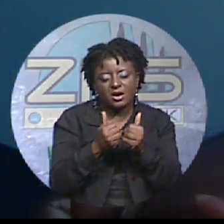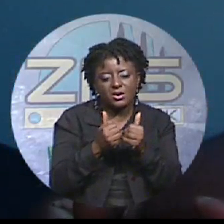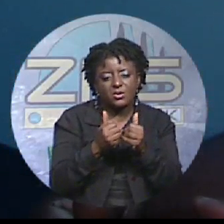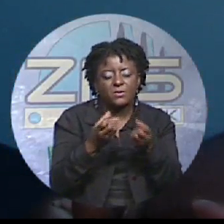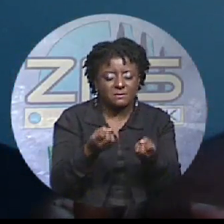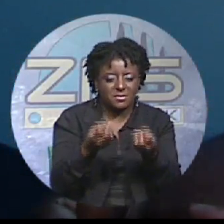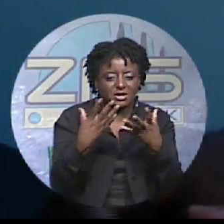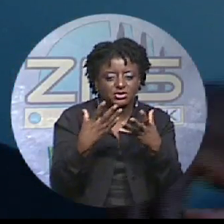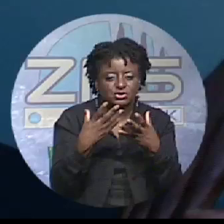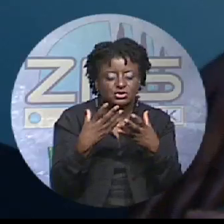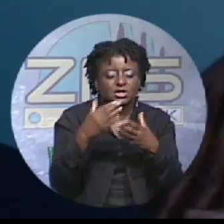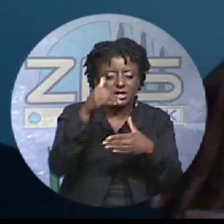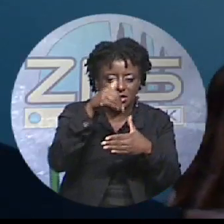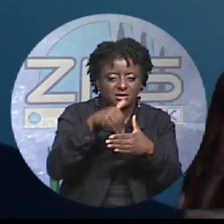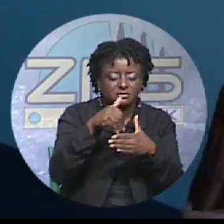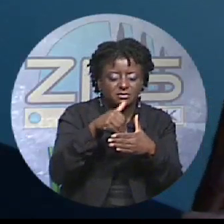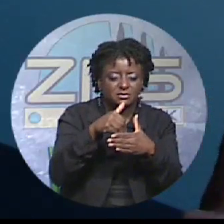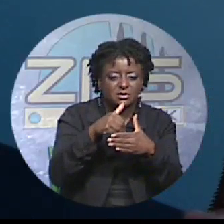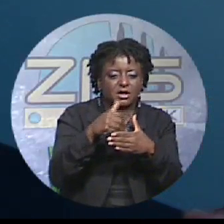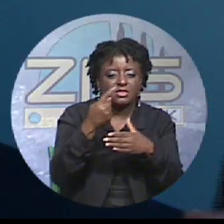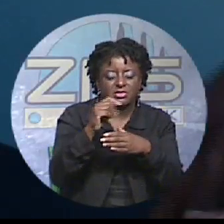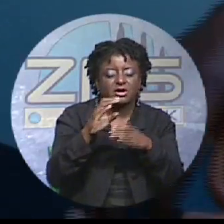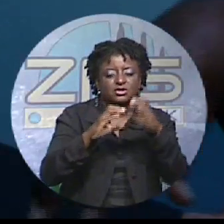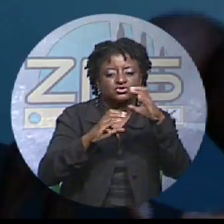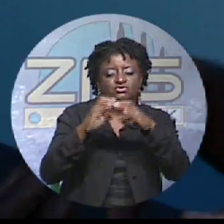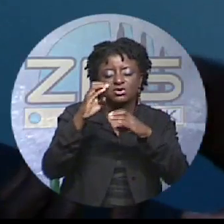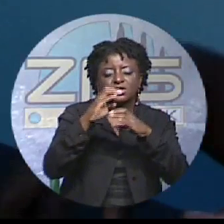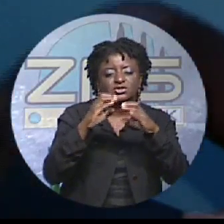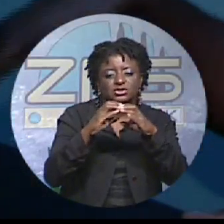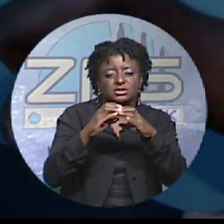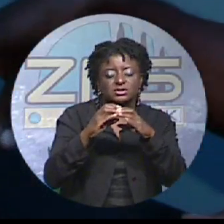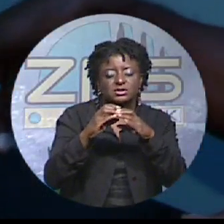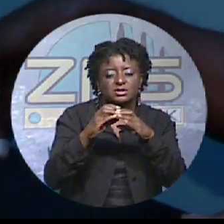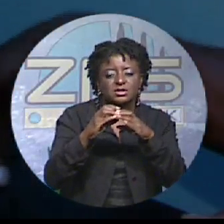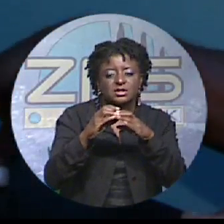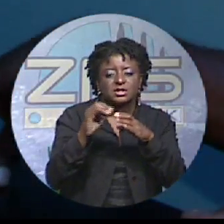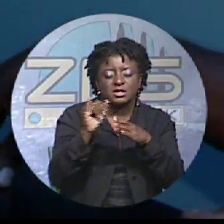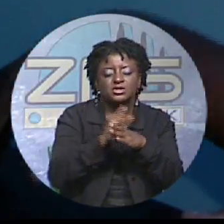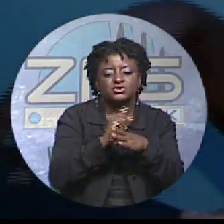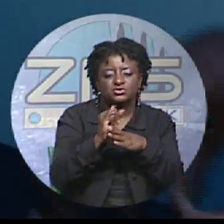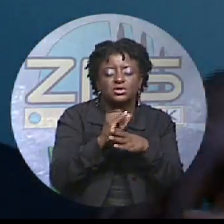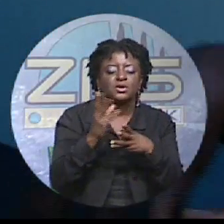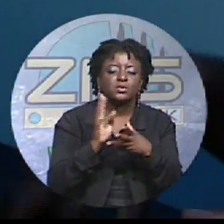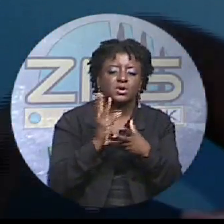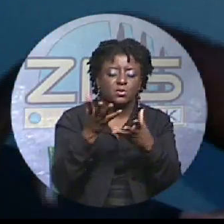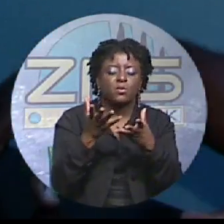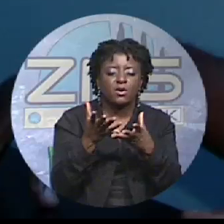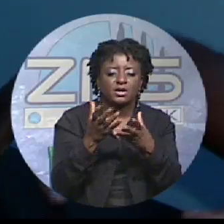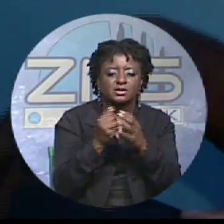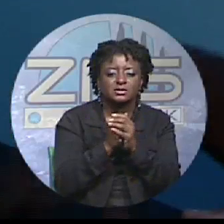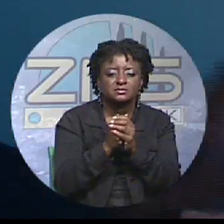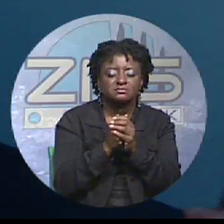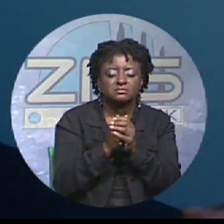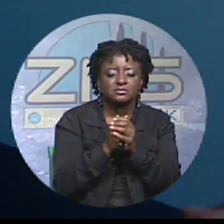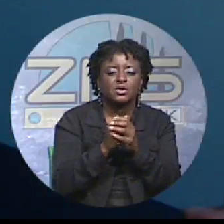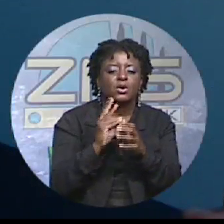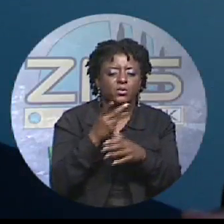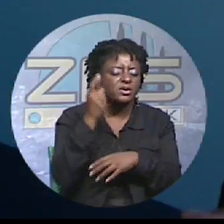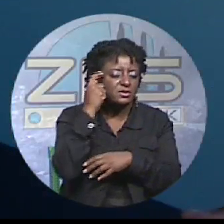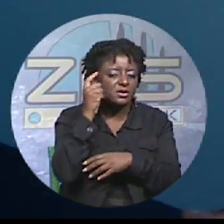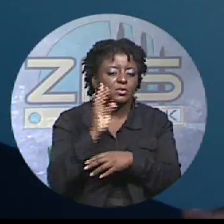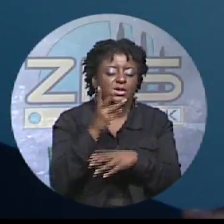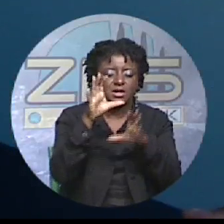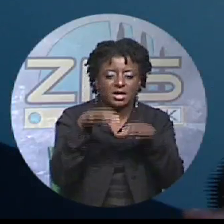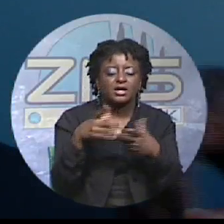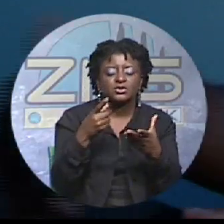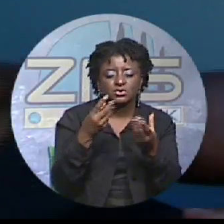to be in it, I think that there's no doubt in the Bahamian society and the Bahamian contractors' mind that we could perform.